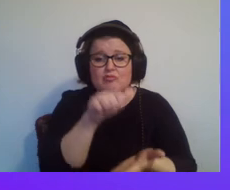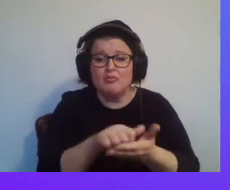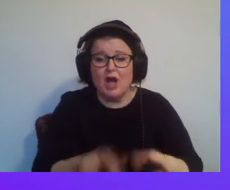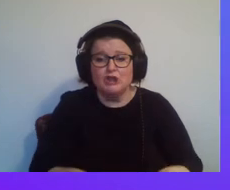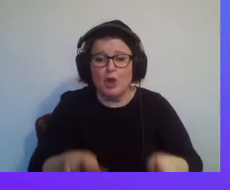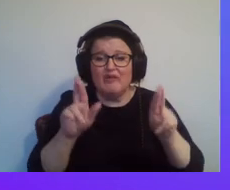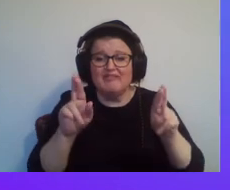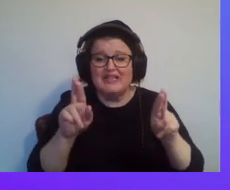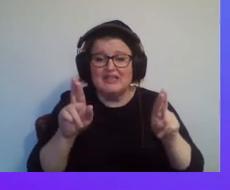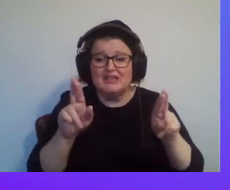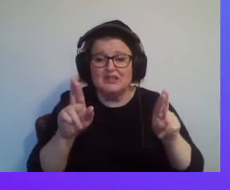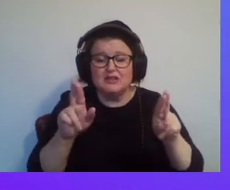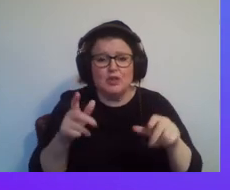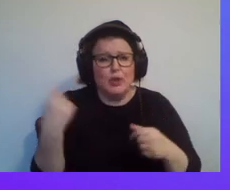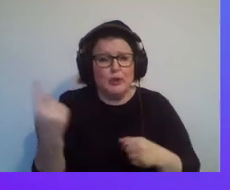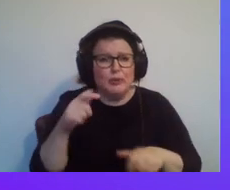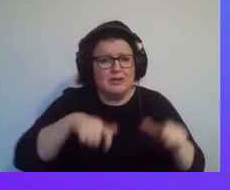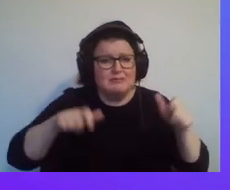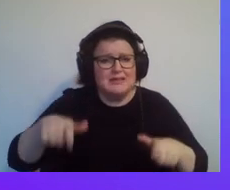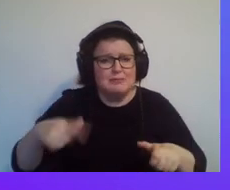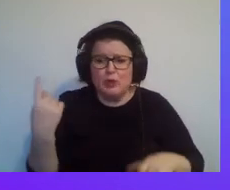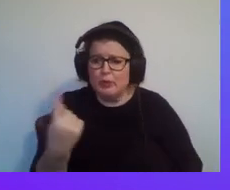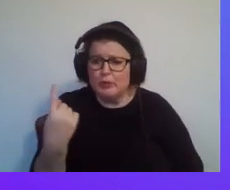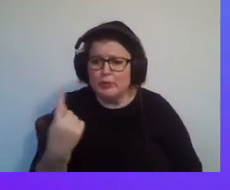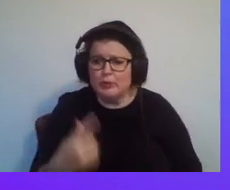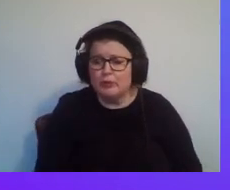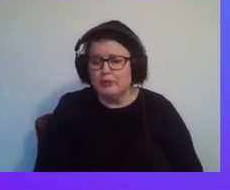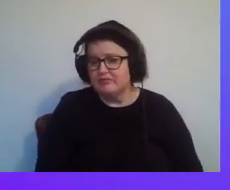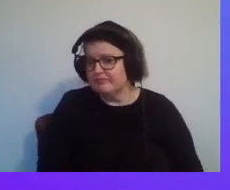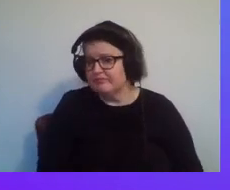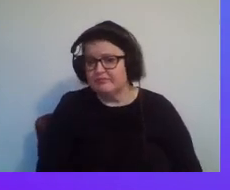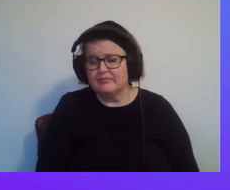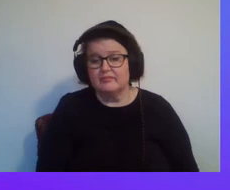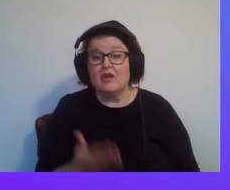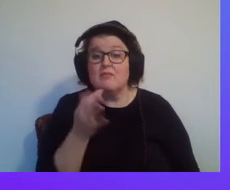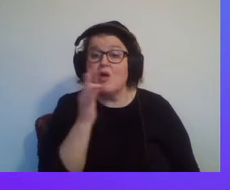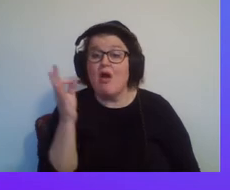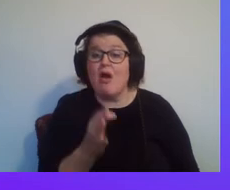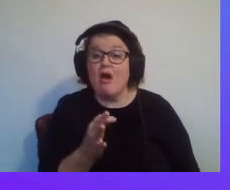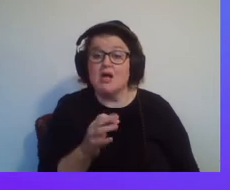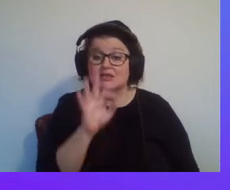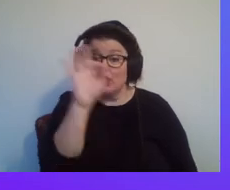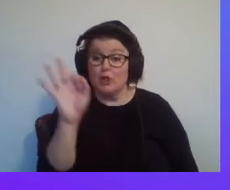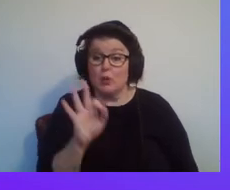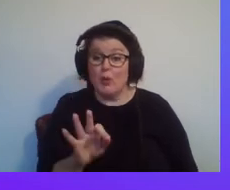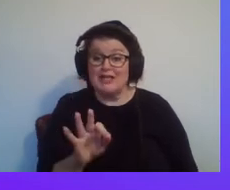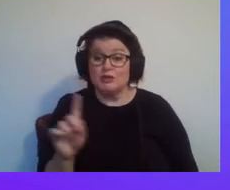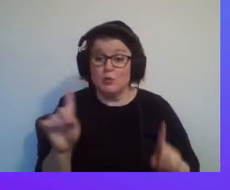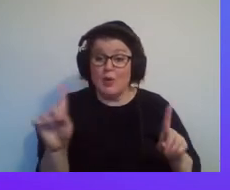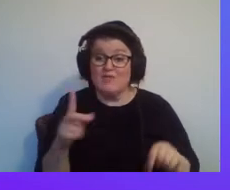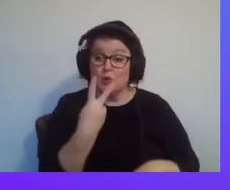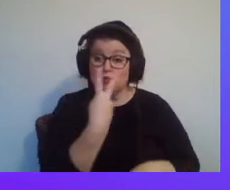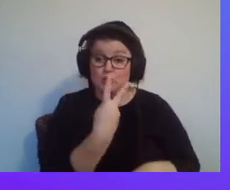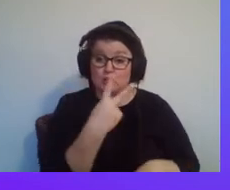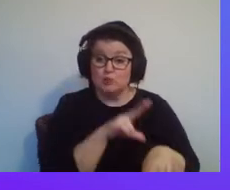Who are these people? There's a question. Sorry. Yeah. Go ahead. There's a question for the two doctors. That how